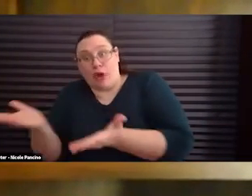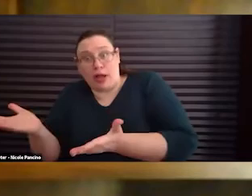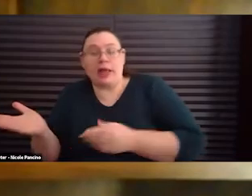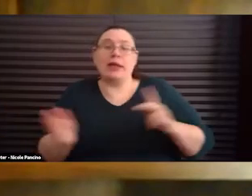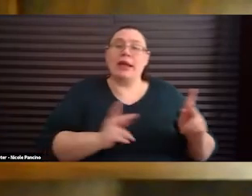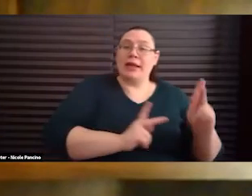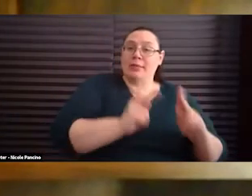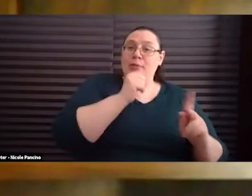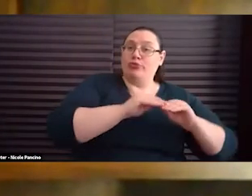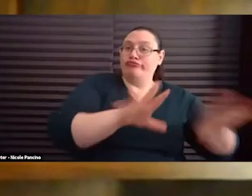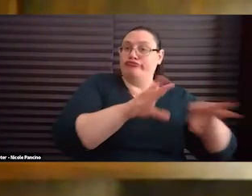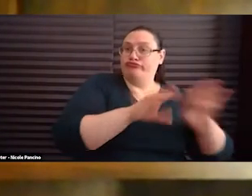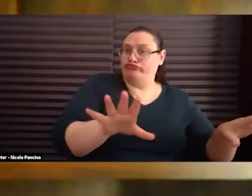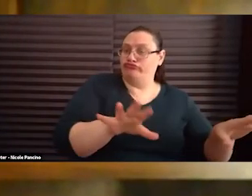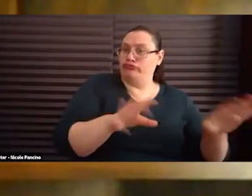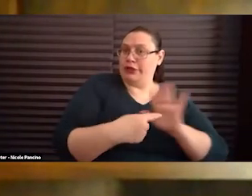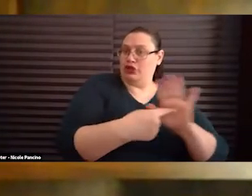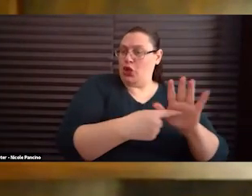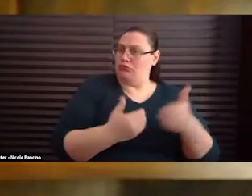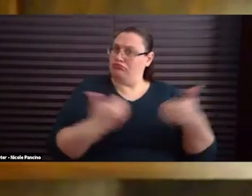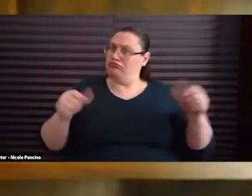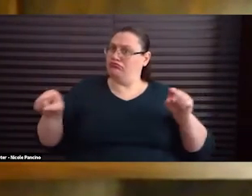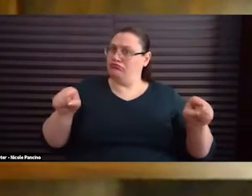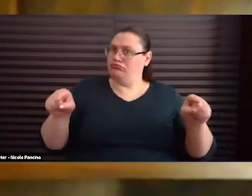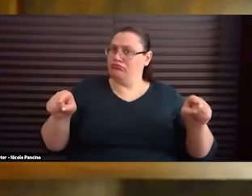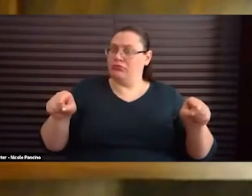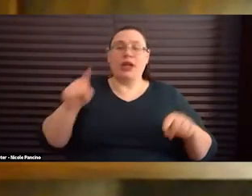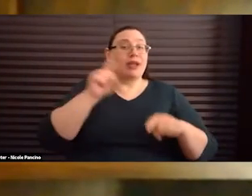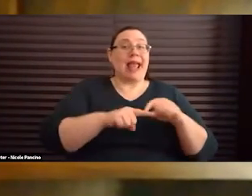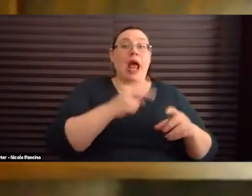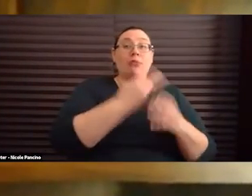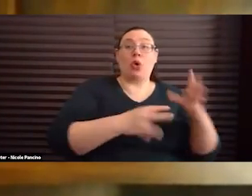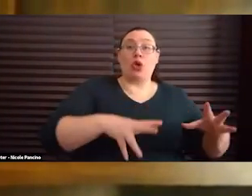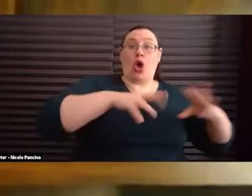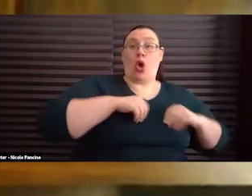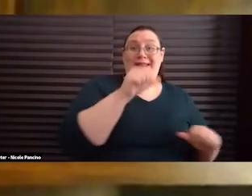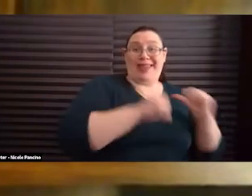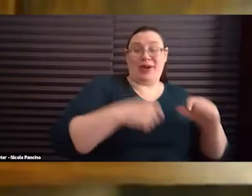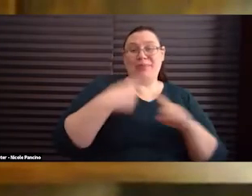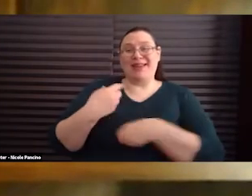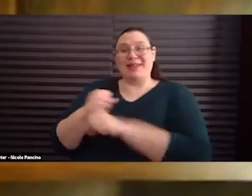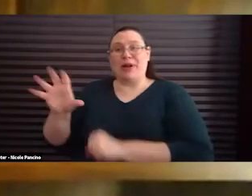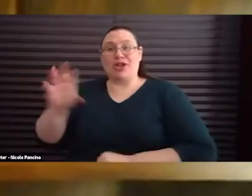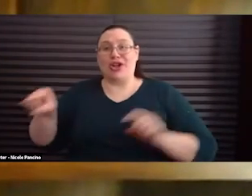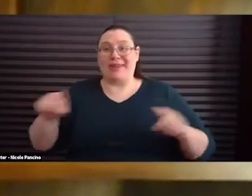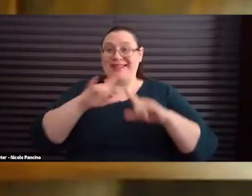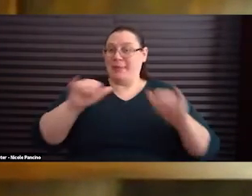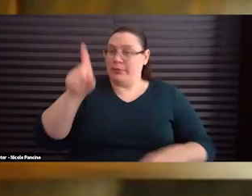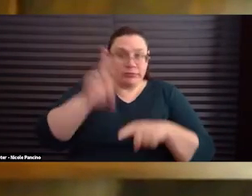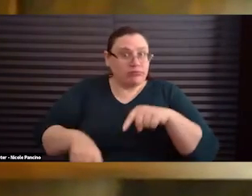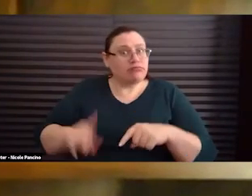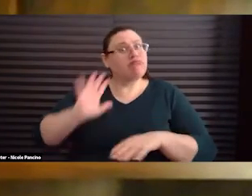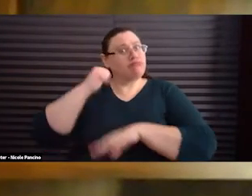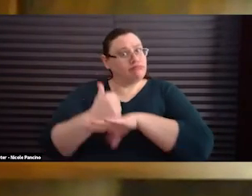who distributed and exhibited product. You couldn't own a theater and a production company at the same time. There were rules around